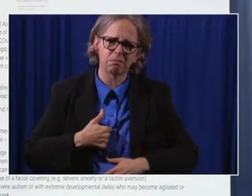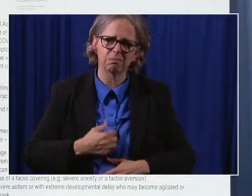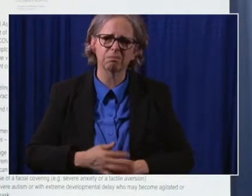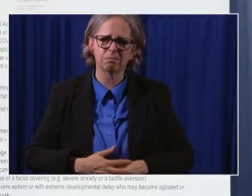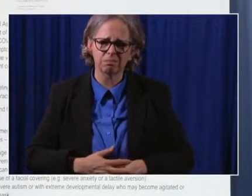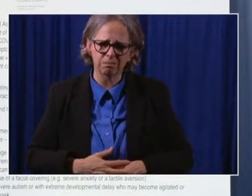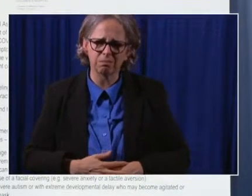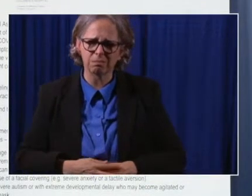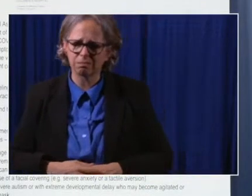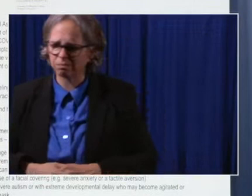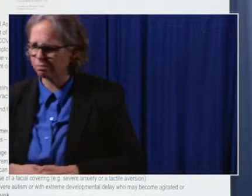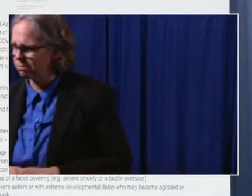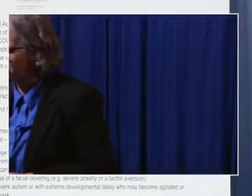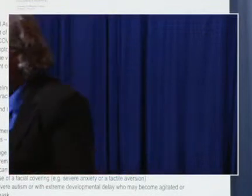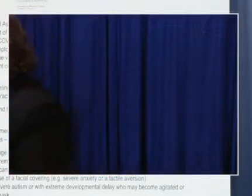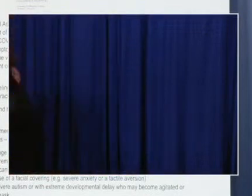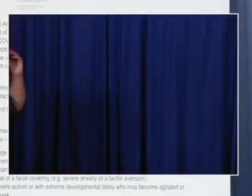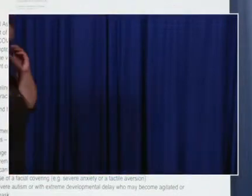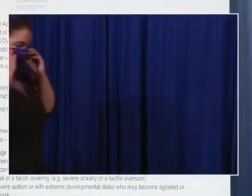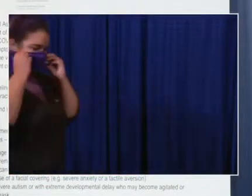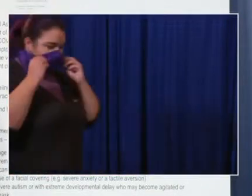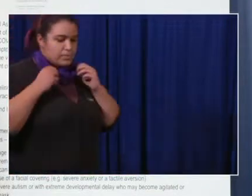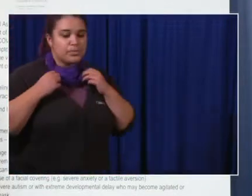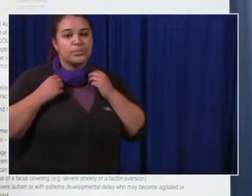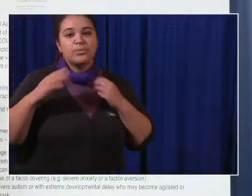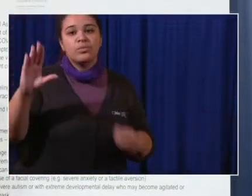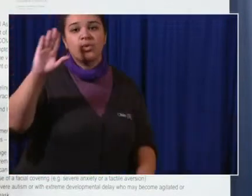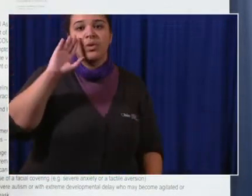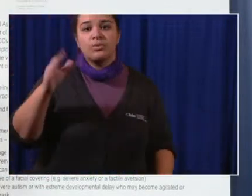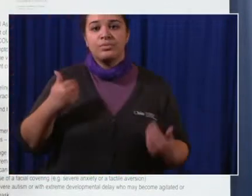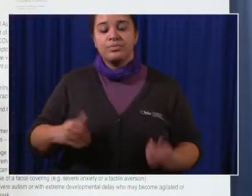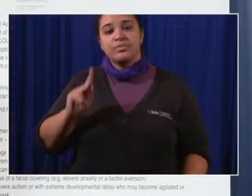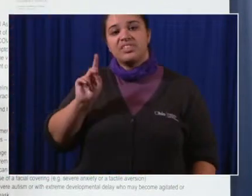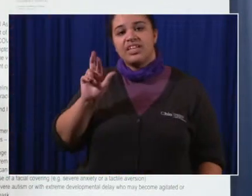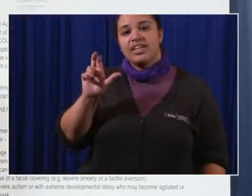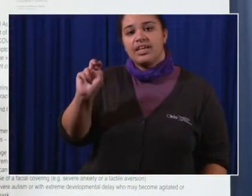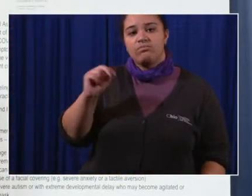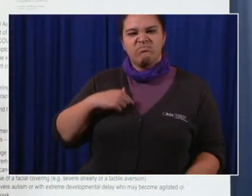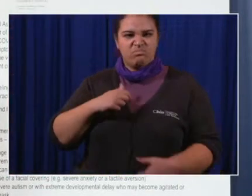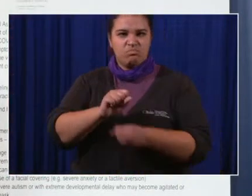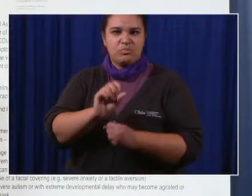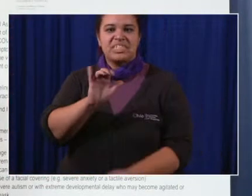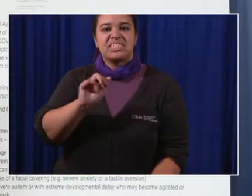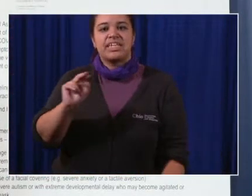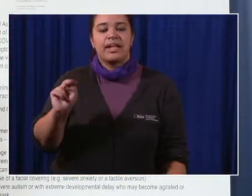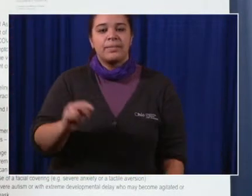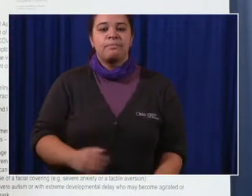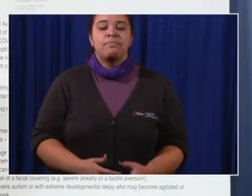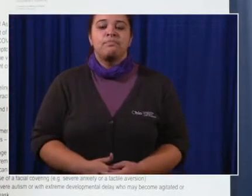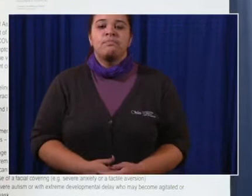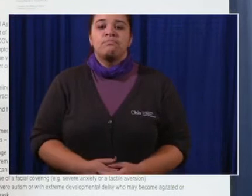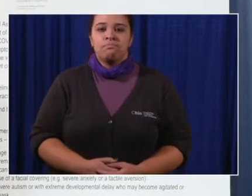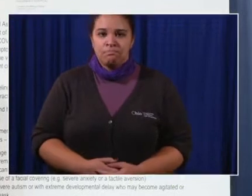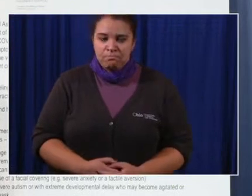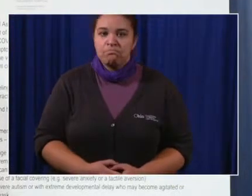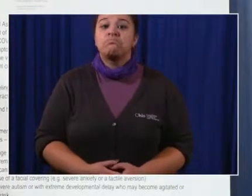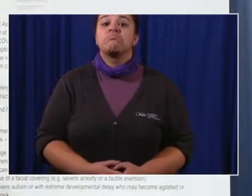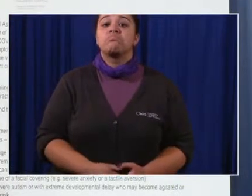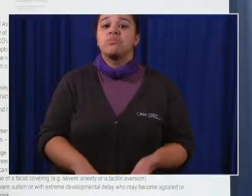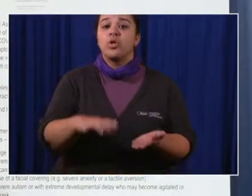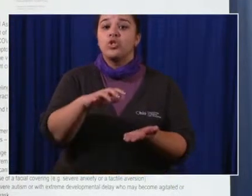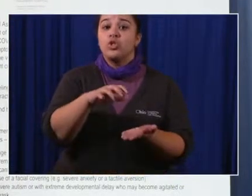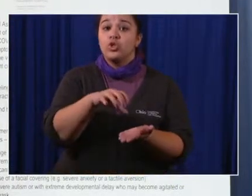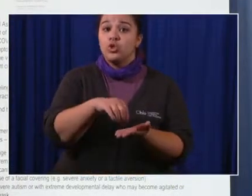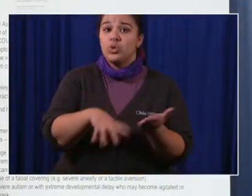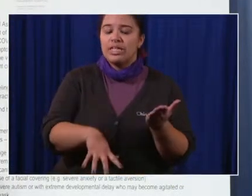Hello, Governor. Karen Johnson, WLWT in Cincinnati. I'd say the likelihood of students in kindergarten, first grade